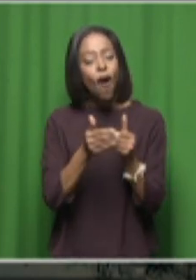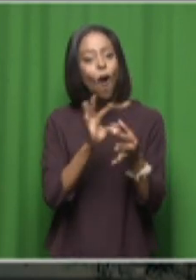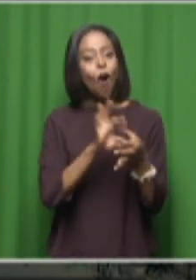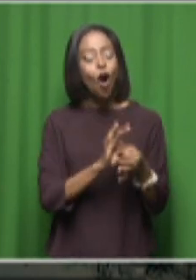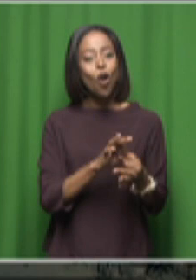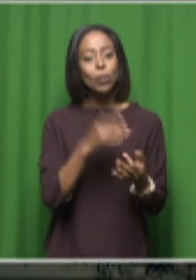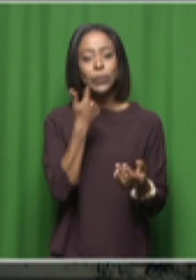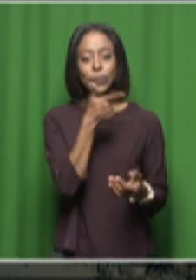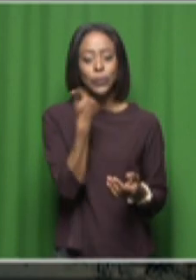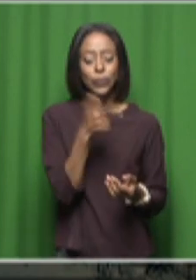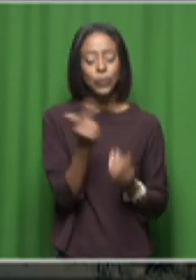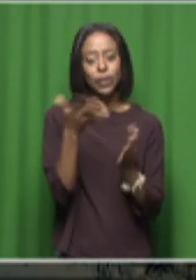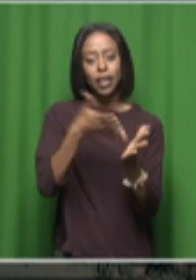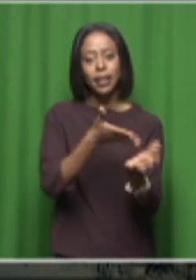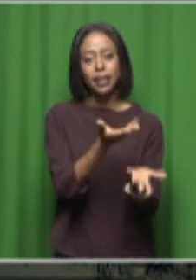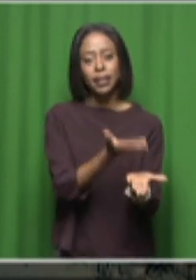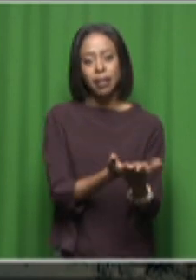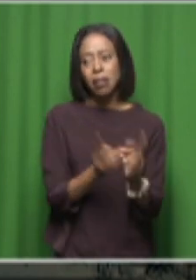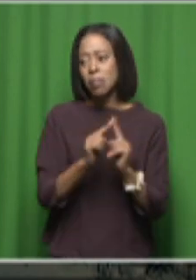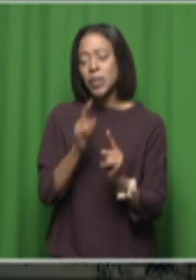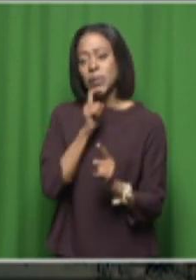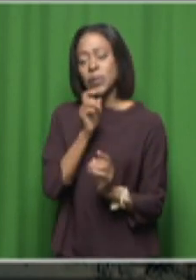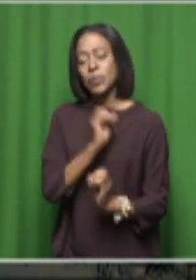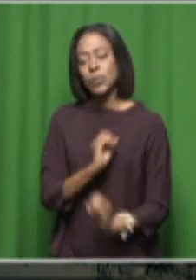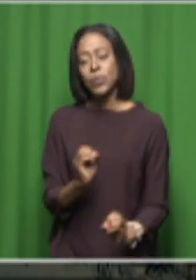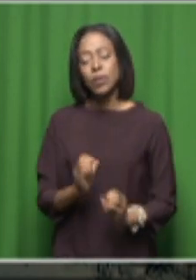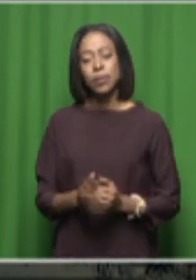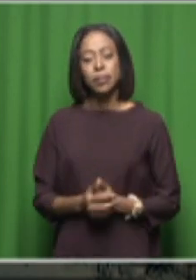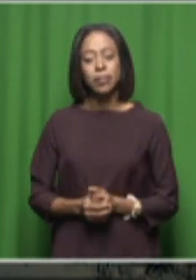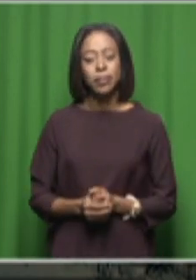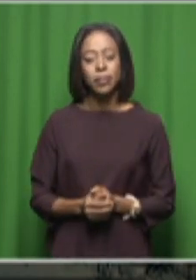these children could go and are not going to?